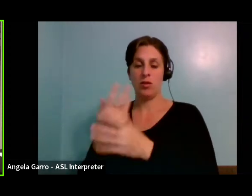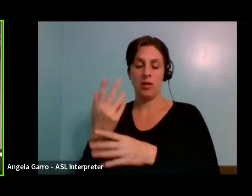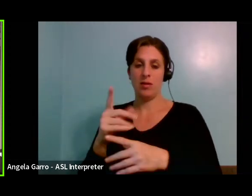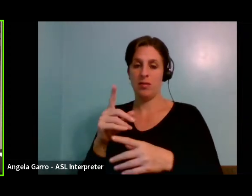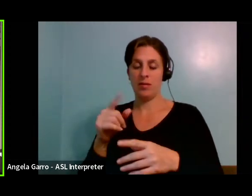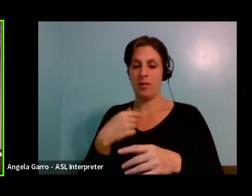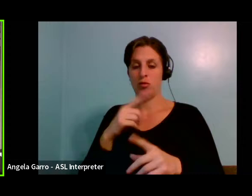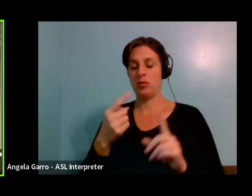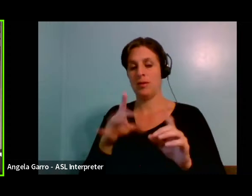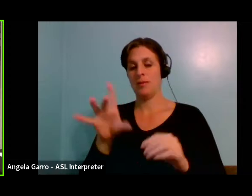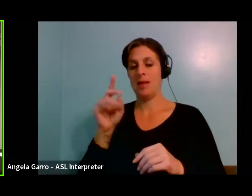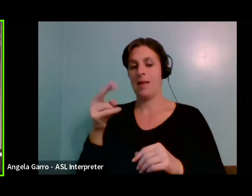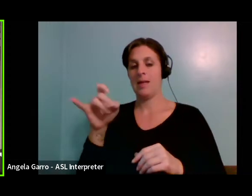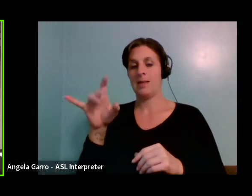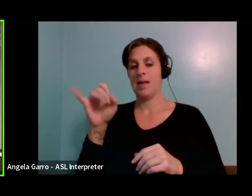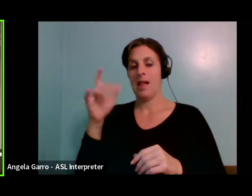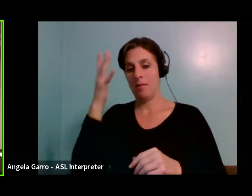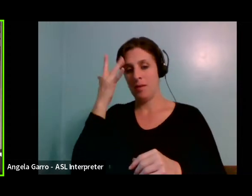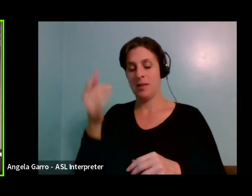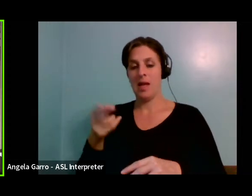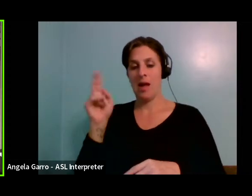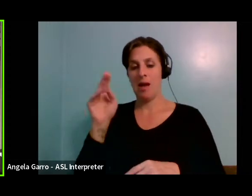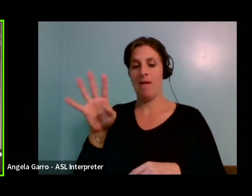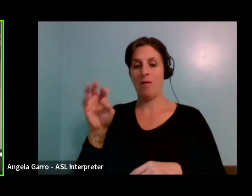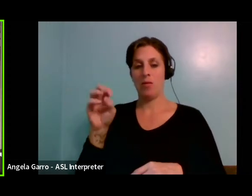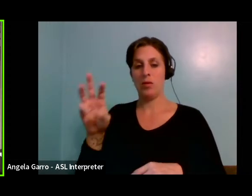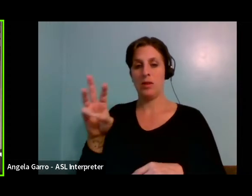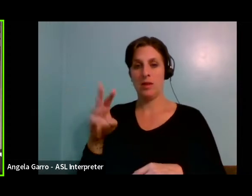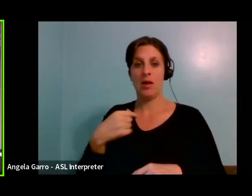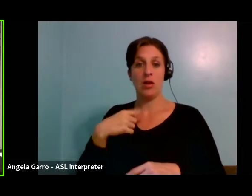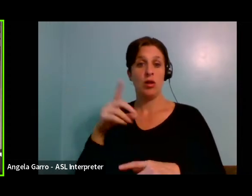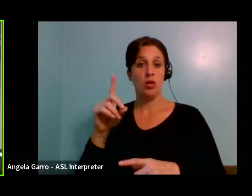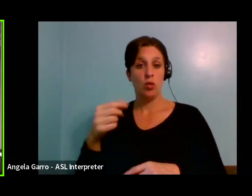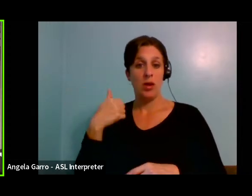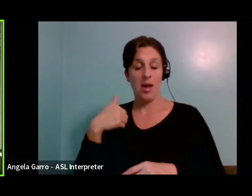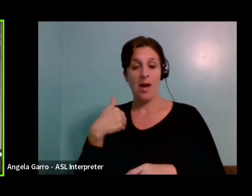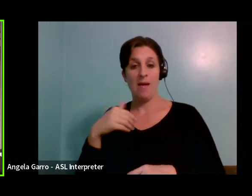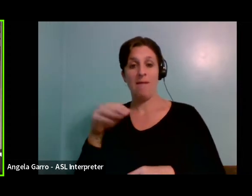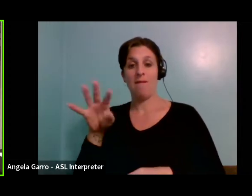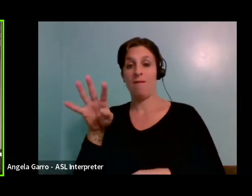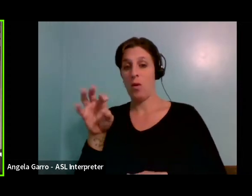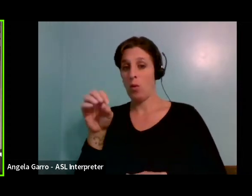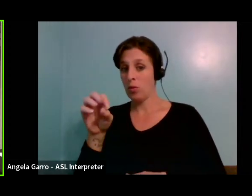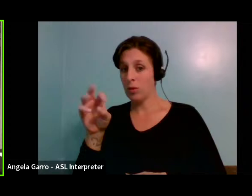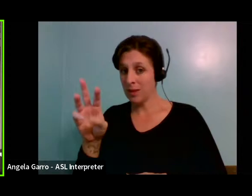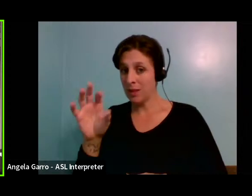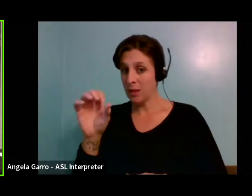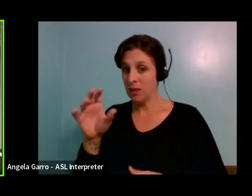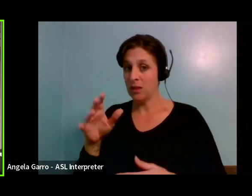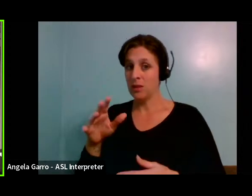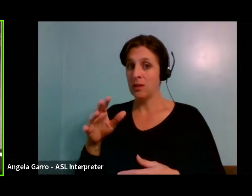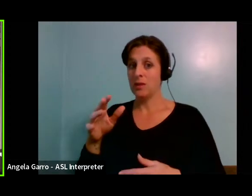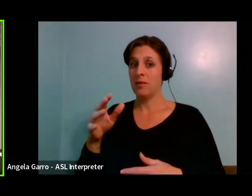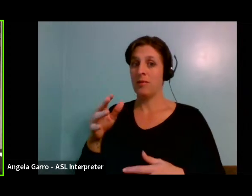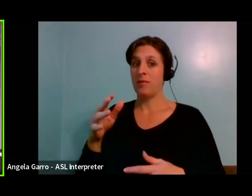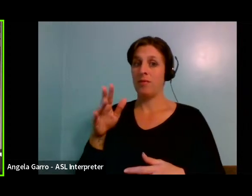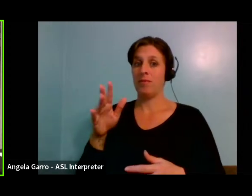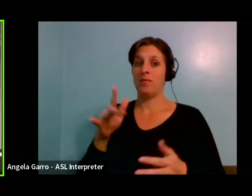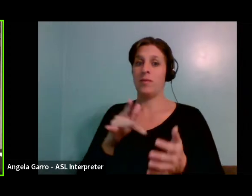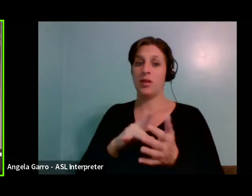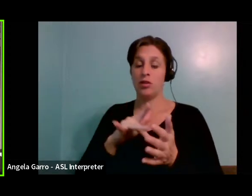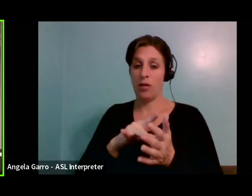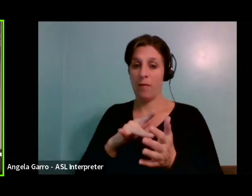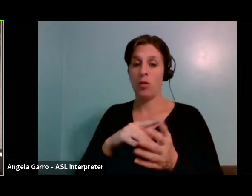picking Hillsdale just because it has a high number, 406. I'm not sure if we have 406 sophomores that are in No, we may after-school